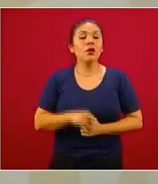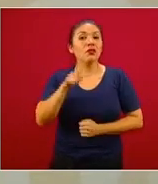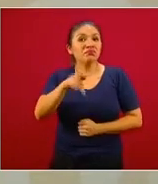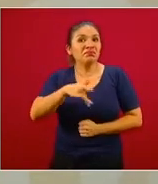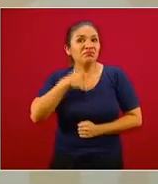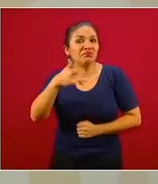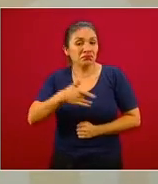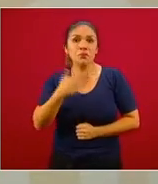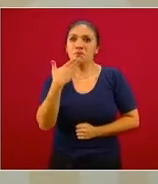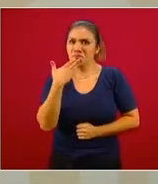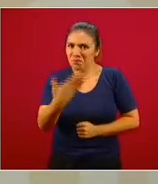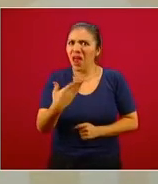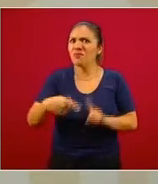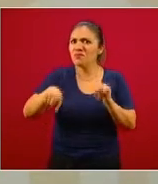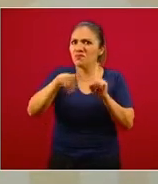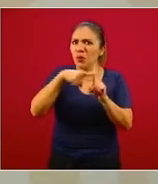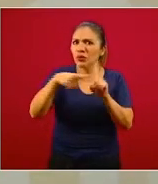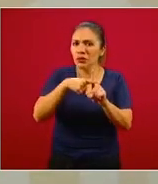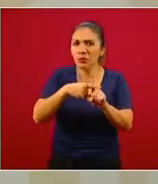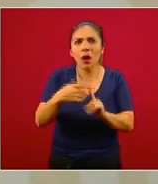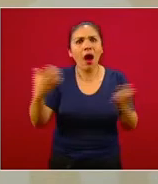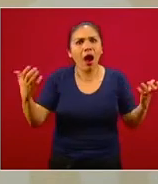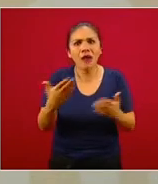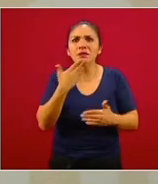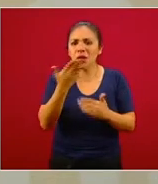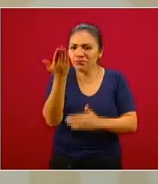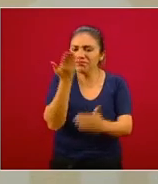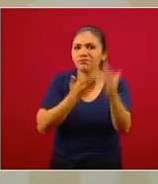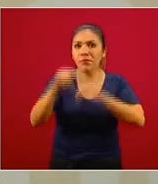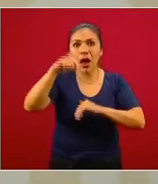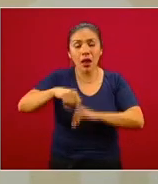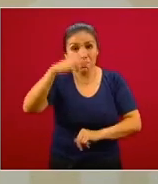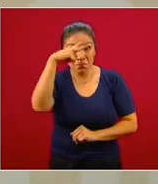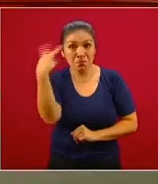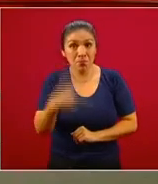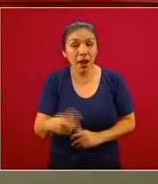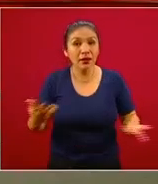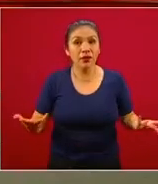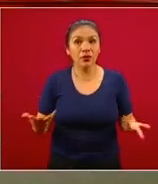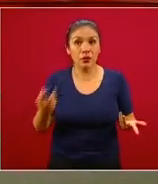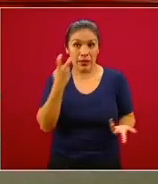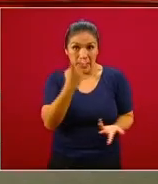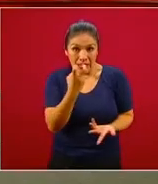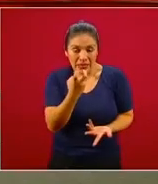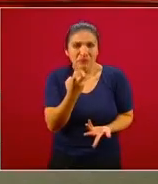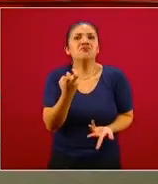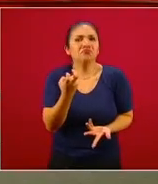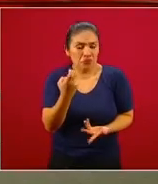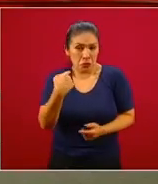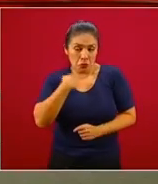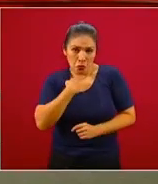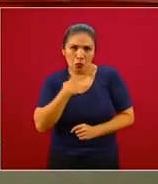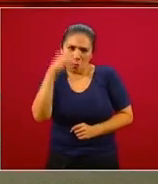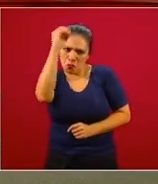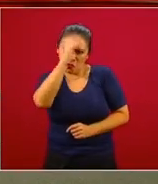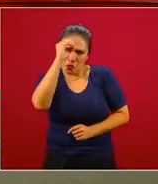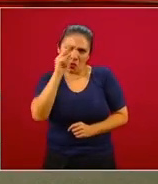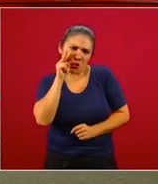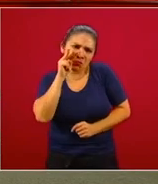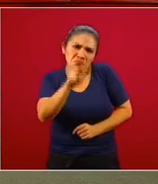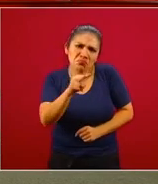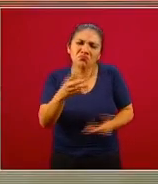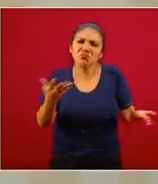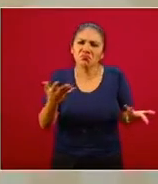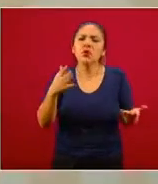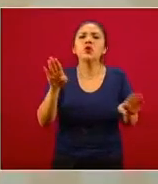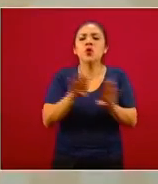It's a very encouraging signal of Mexico's success. And we can attribute this, in my opinion,